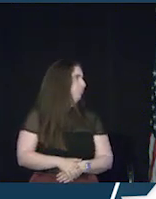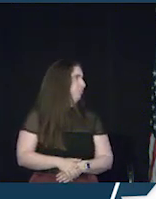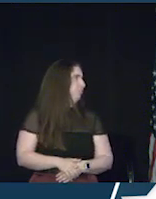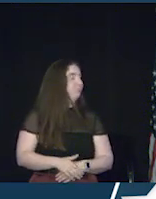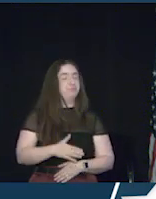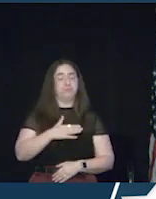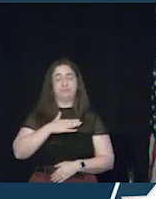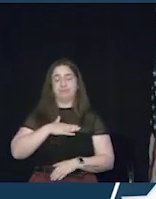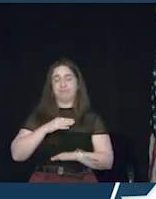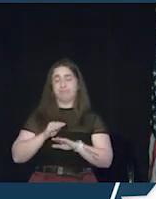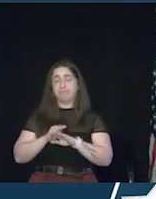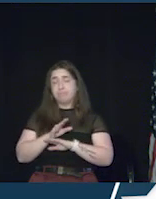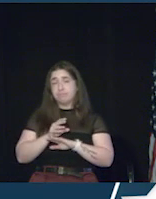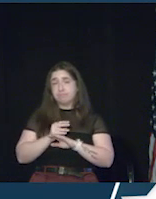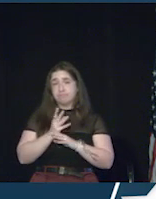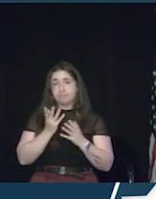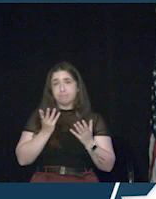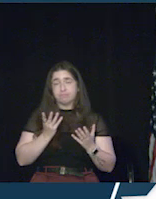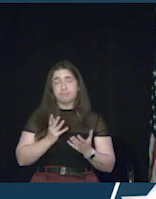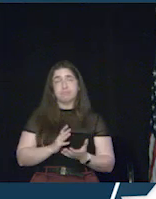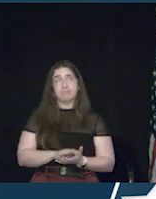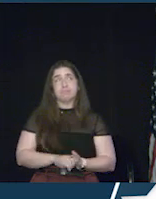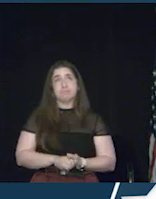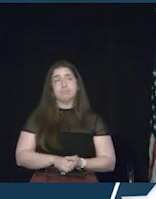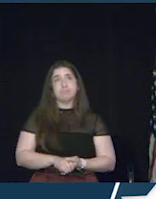My advice is to be